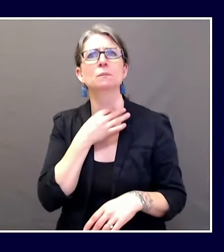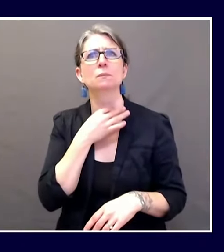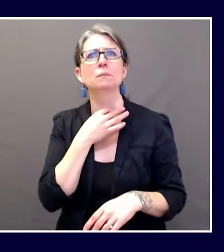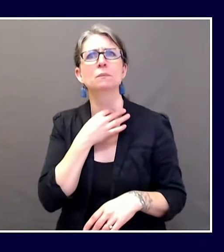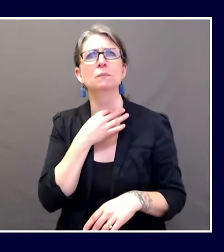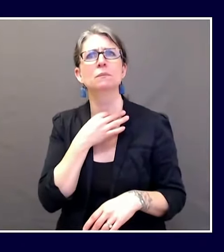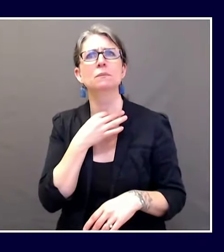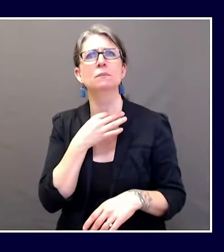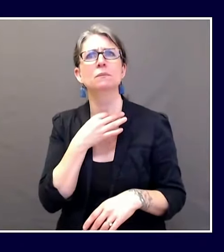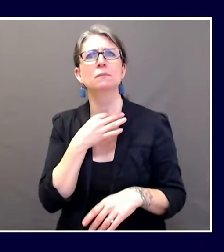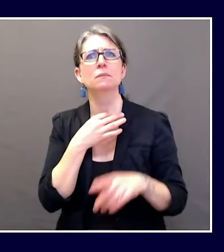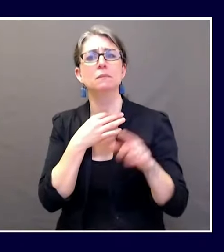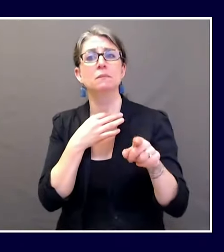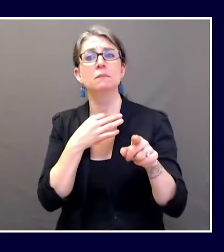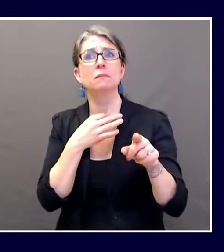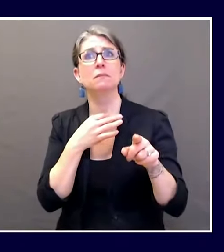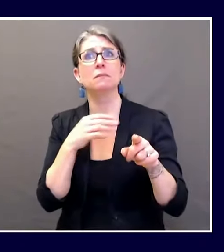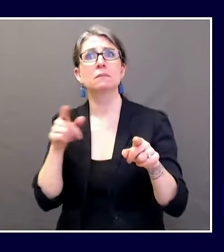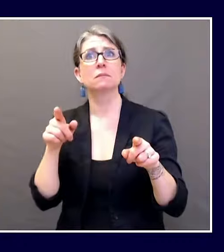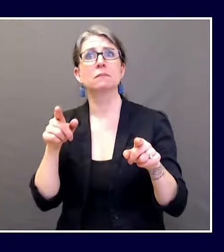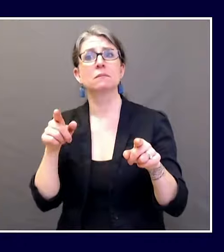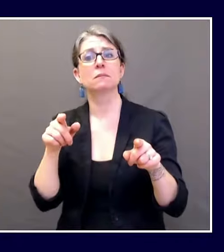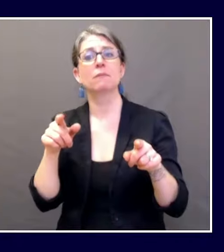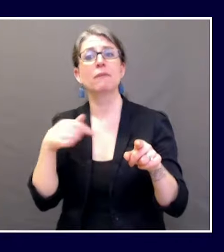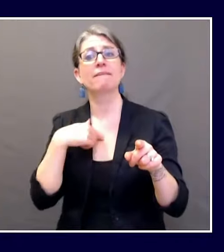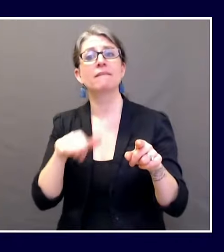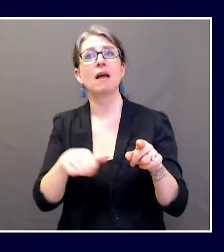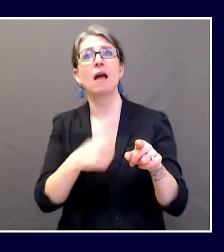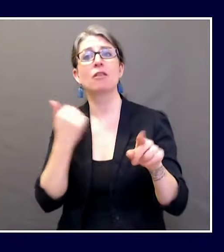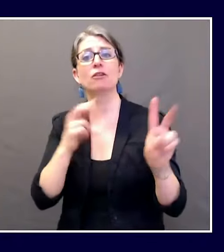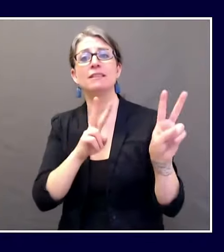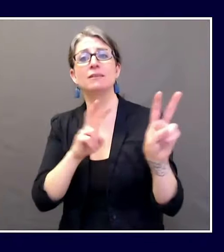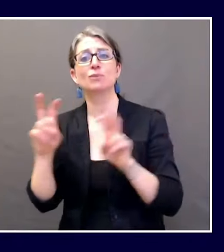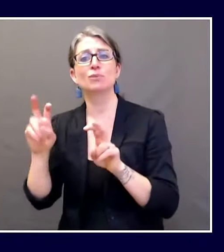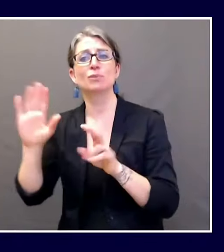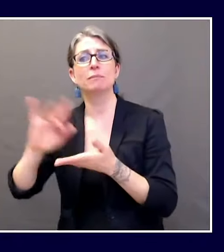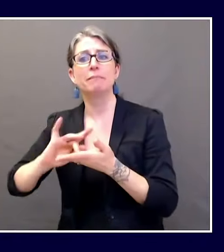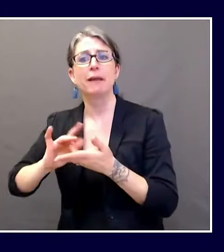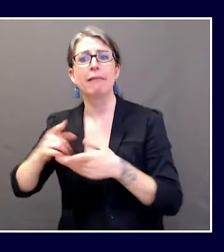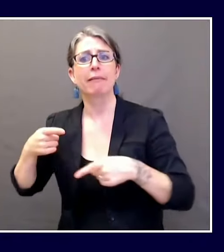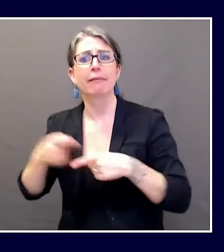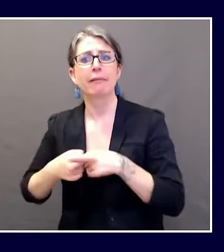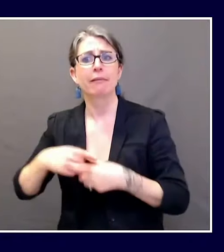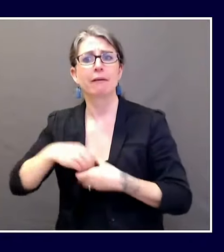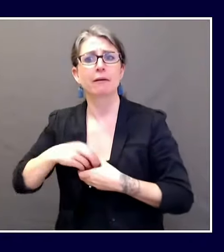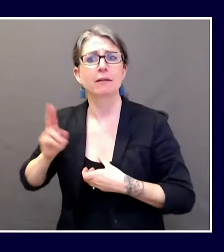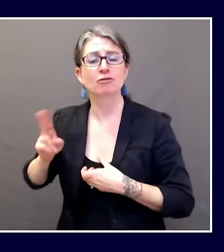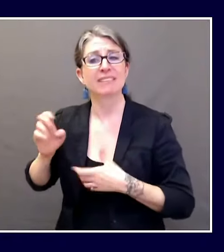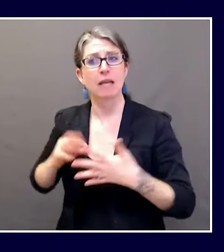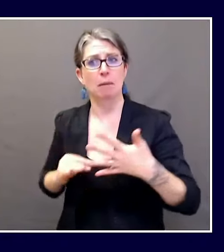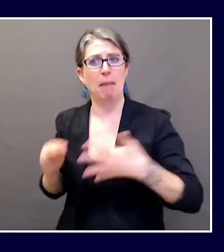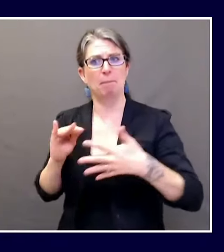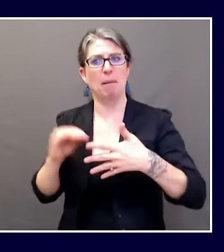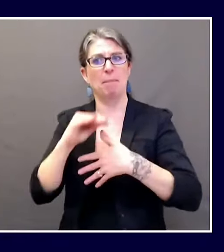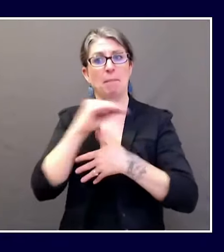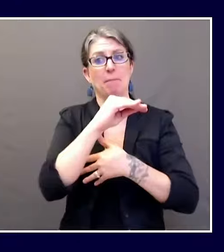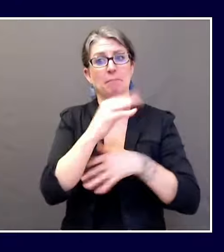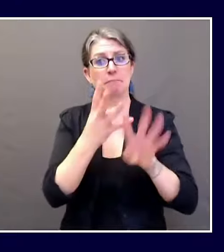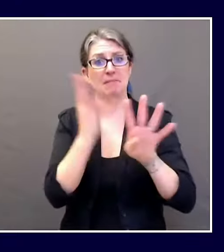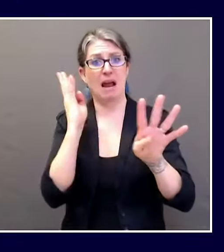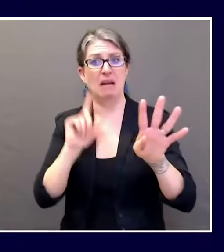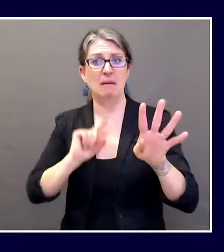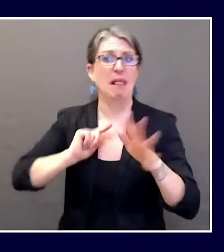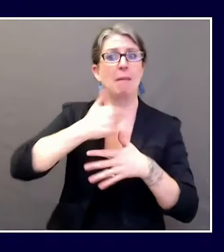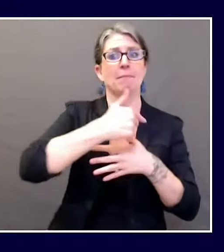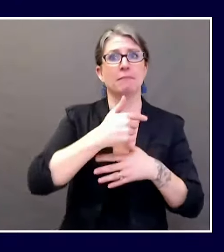or public-facing service workers who earlier on looked like they might be higher in the priority. I mean, are you going to be targeting